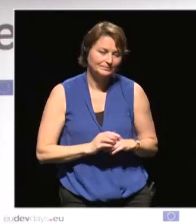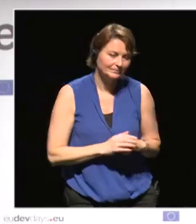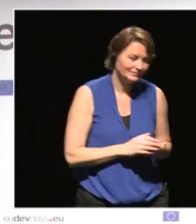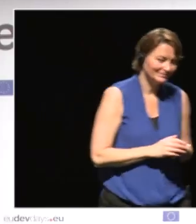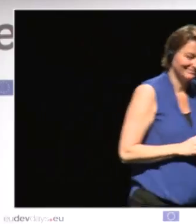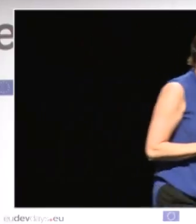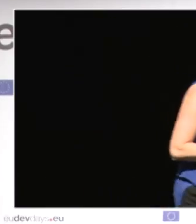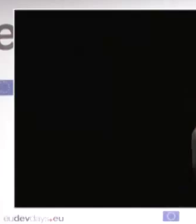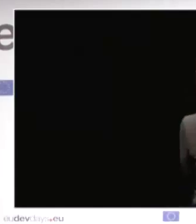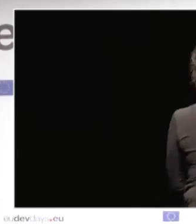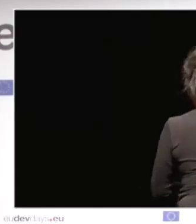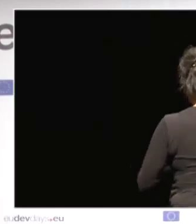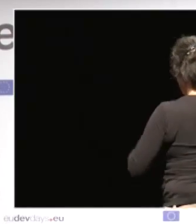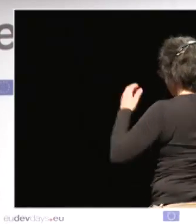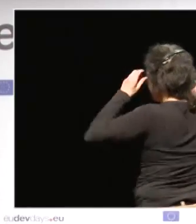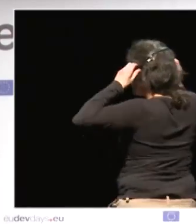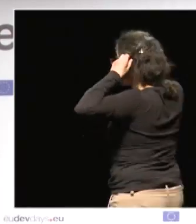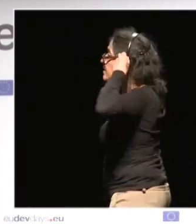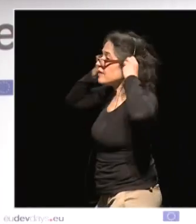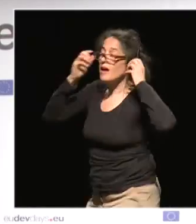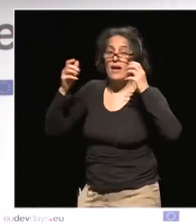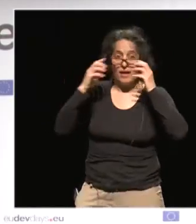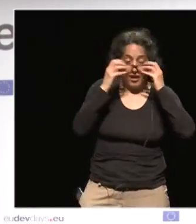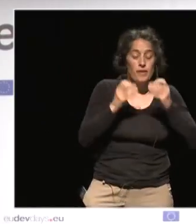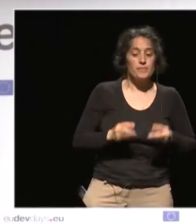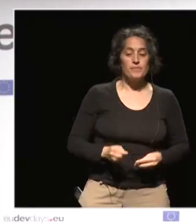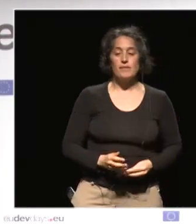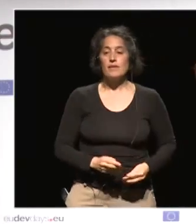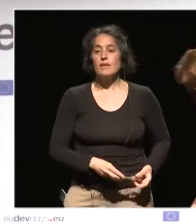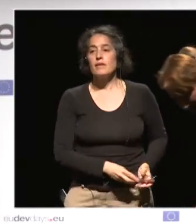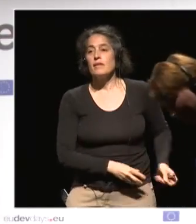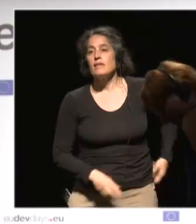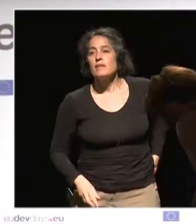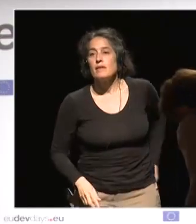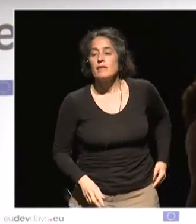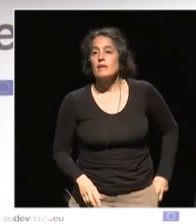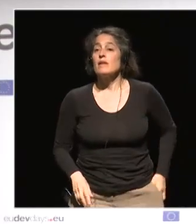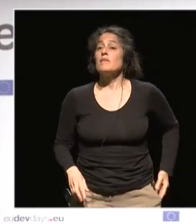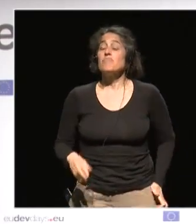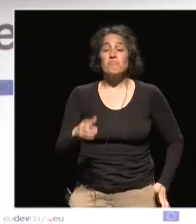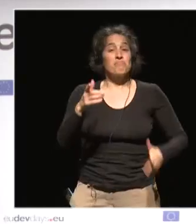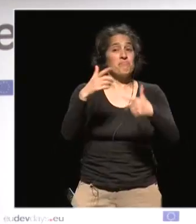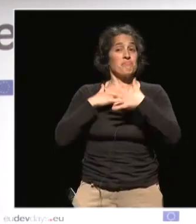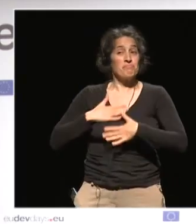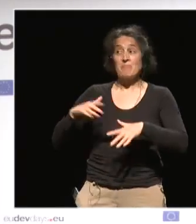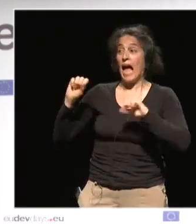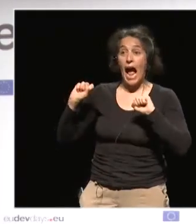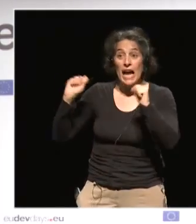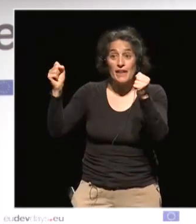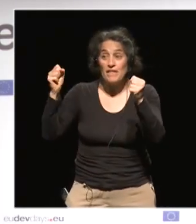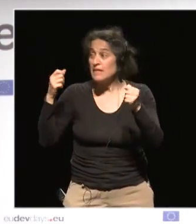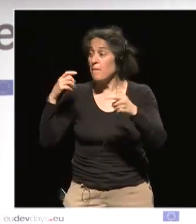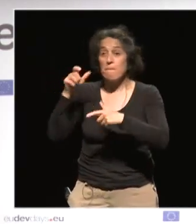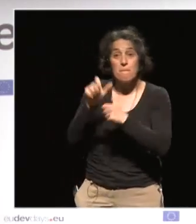For those of you who want activism, there you have a very good example, but also results, which is very important, I think. Anne-Marie, I imagine